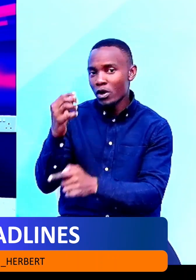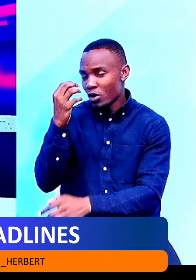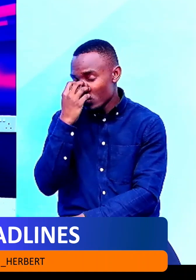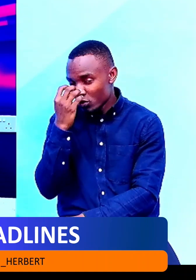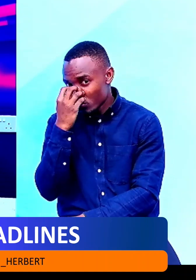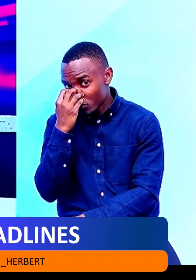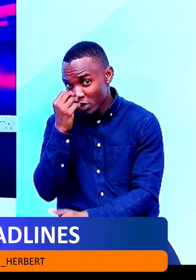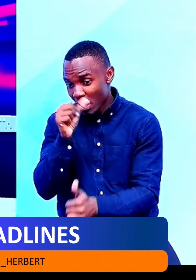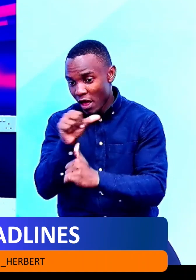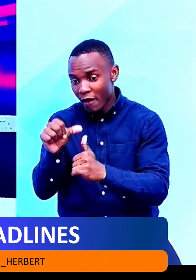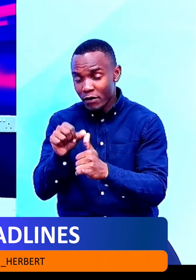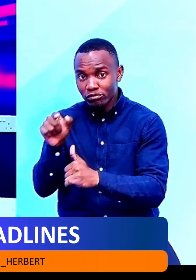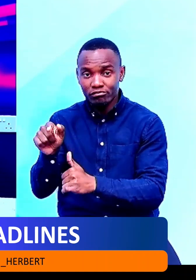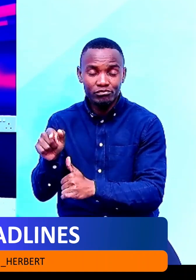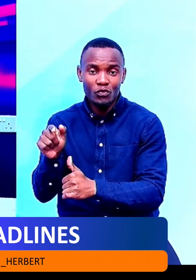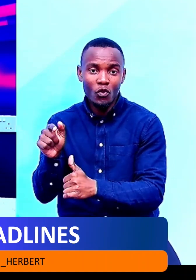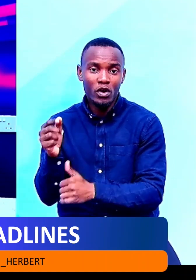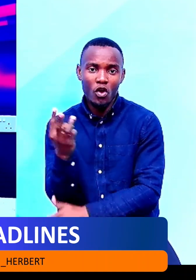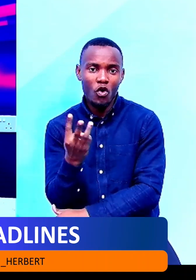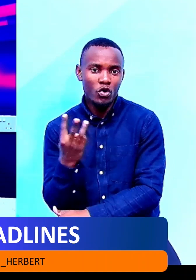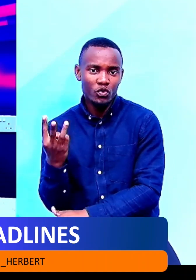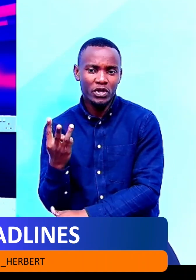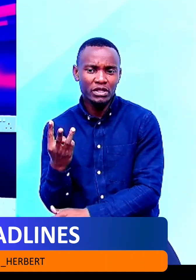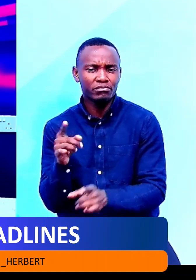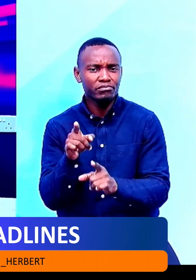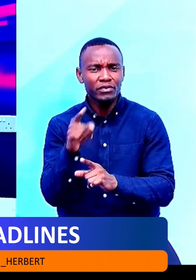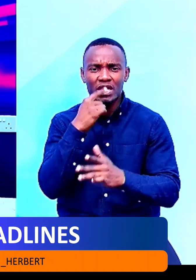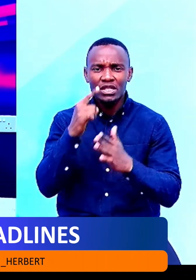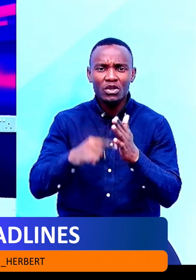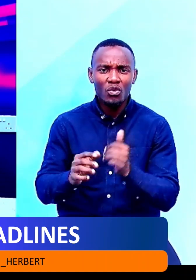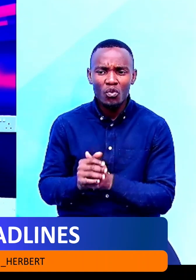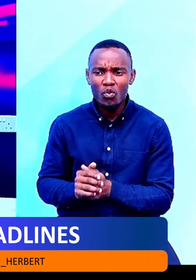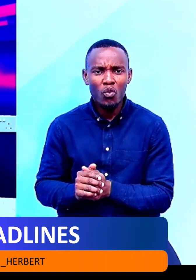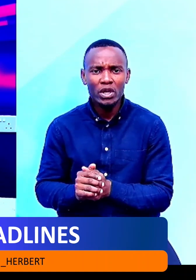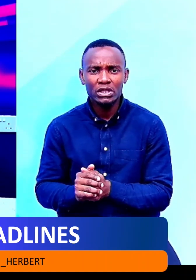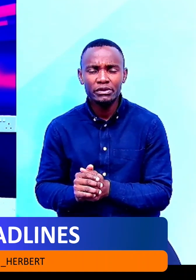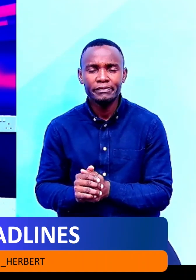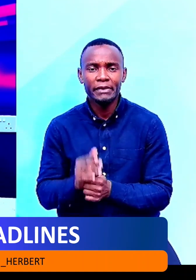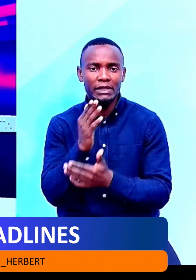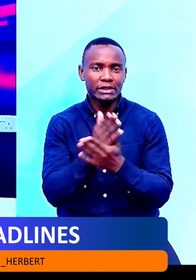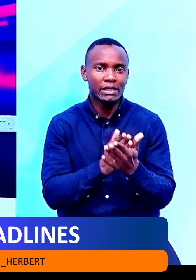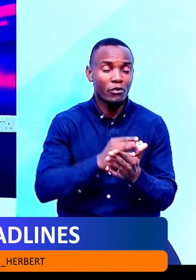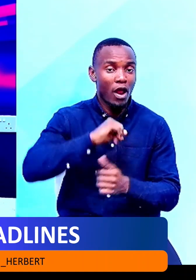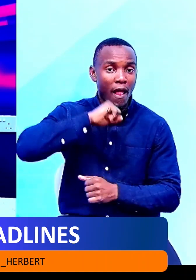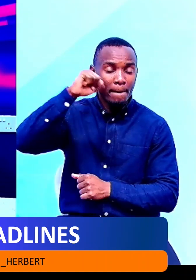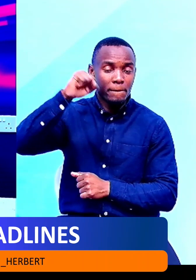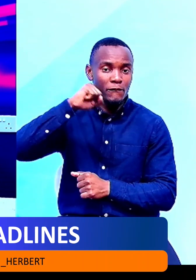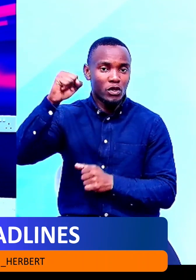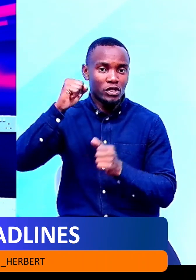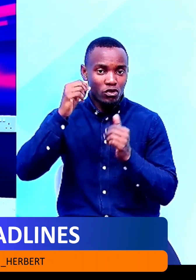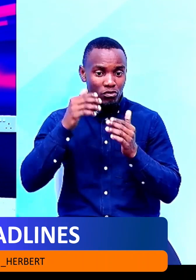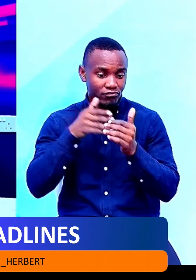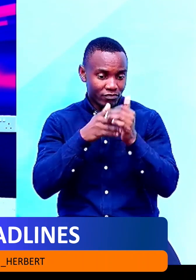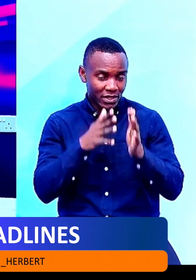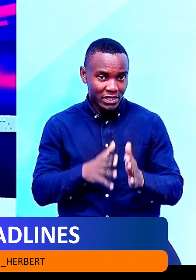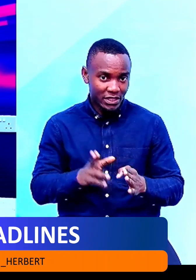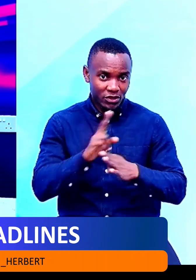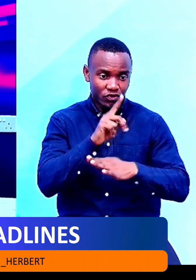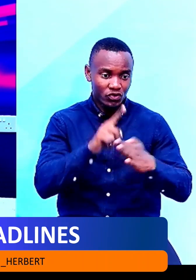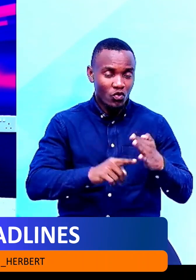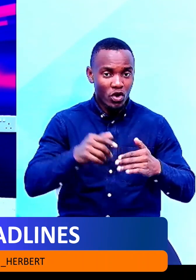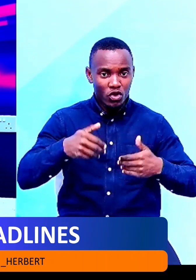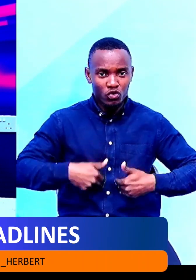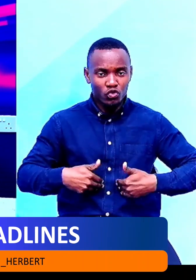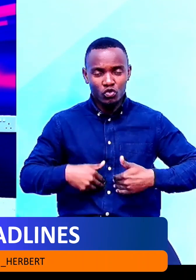address, in which he claimed some political leaders are inciting youth to oust him from power. During the commissioning